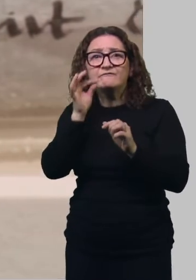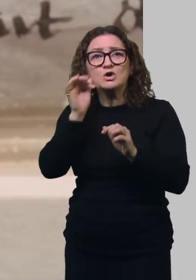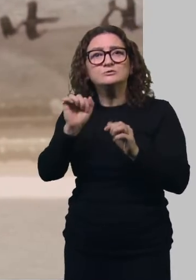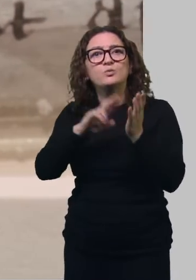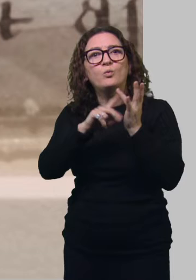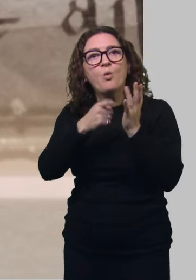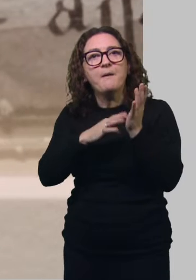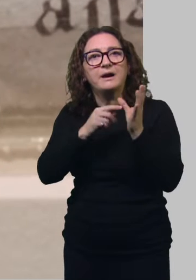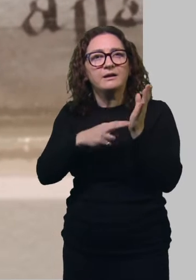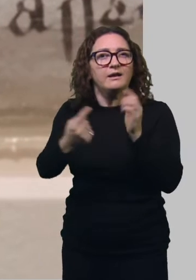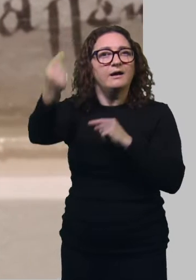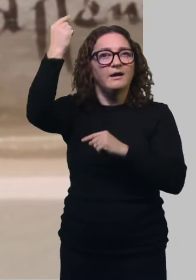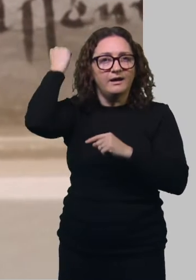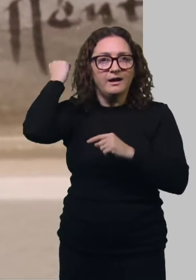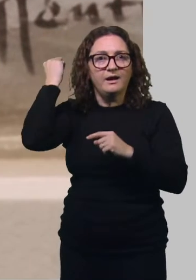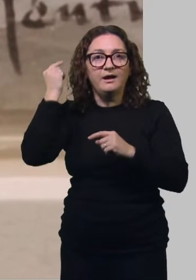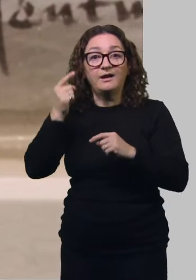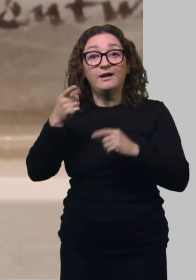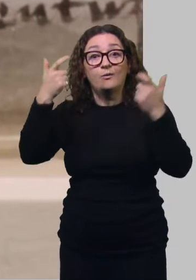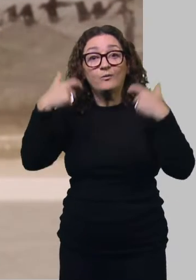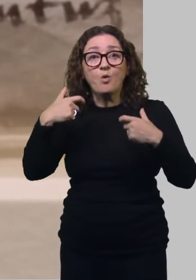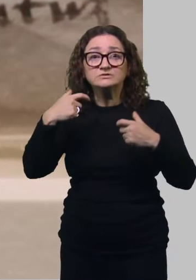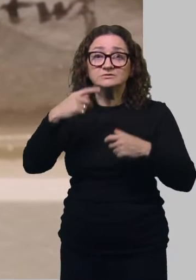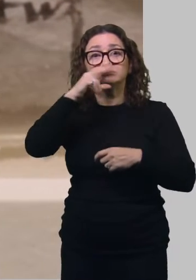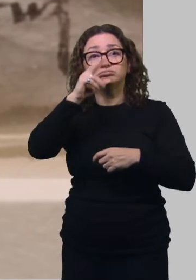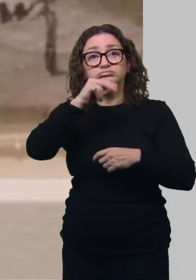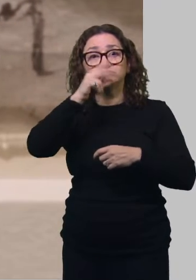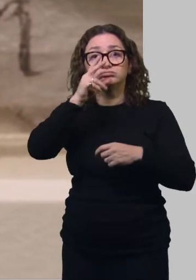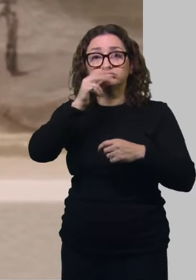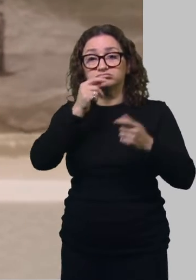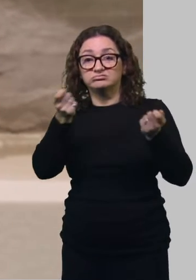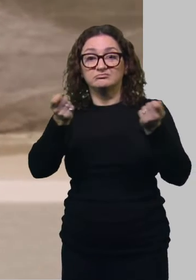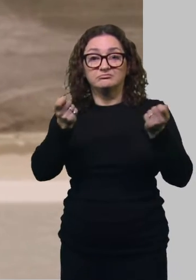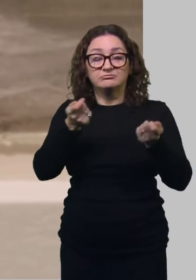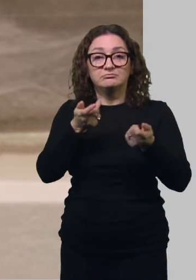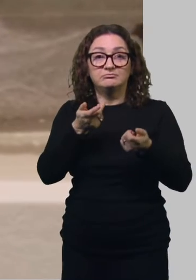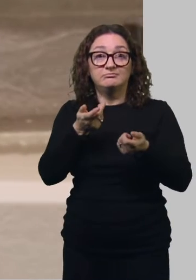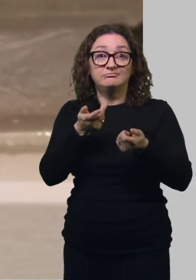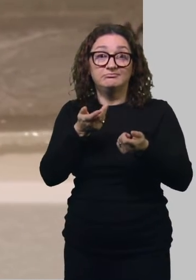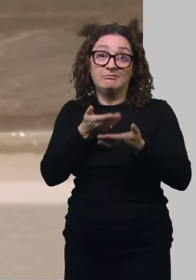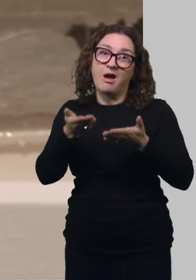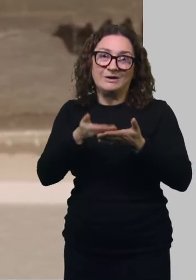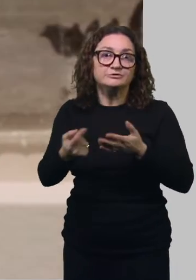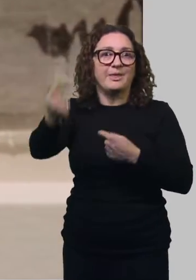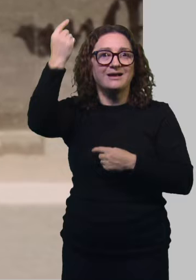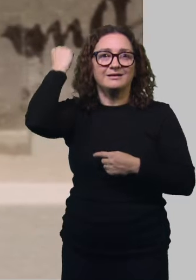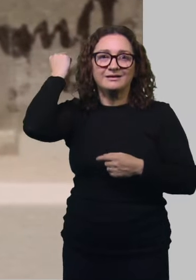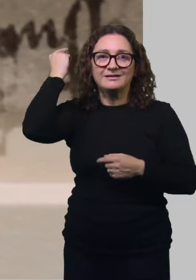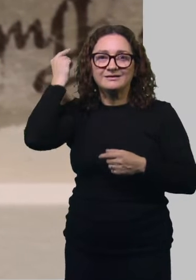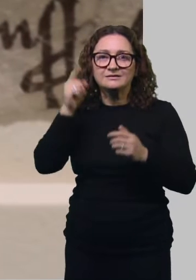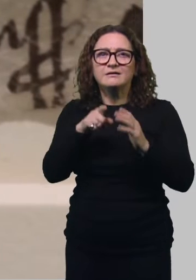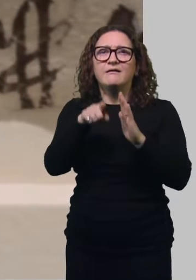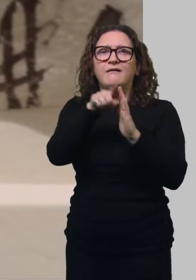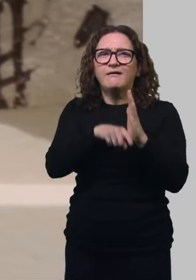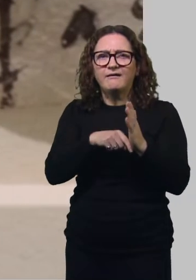of the ruling class at this time. Acts were often signed by the monarch until the reign of Elizabeth I. Since then, the monarch has signed a